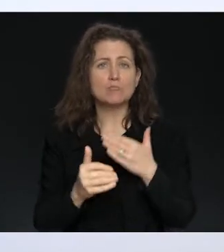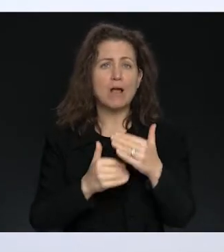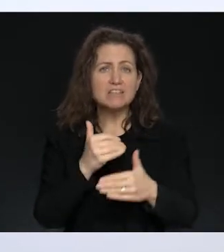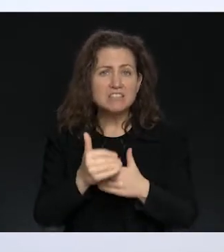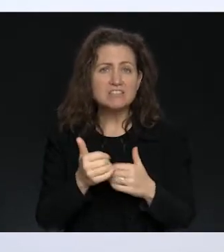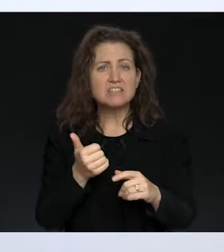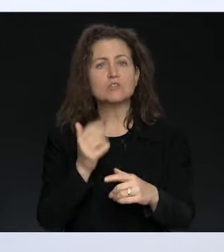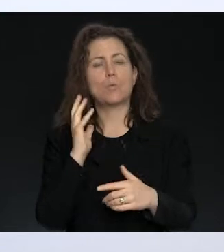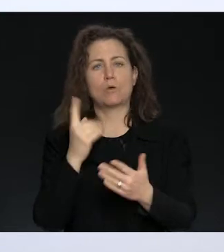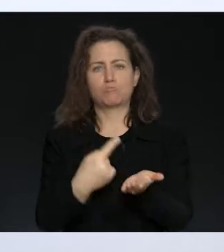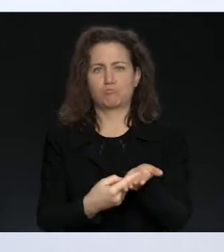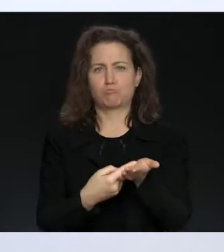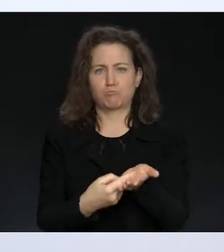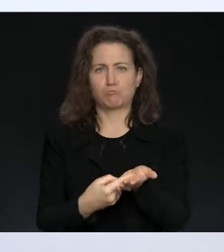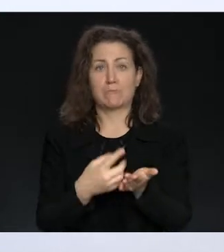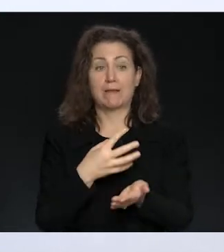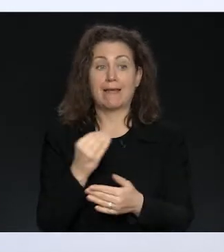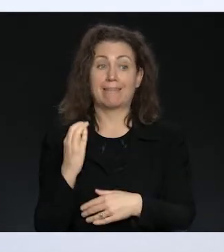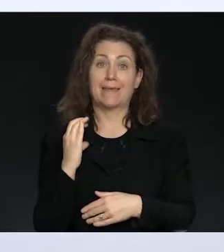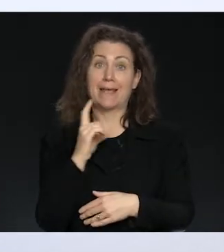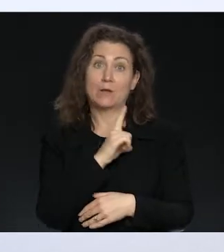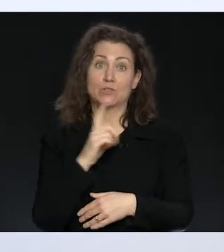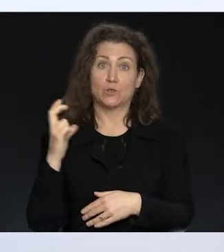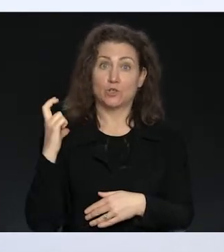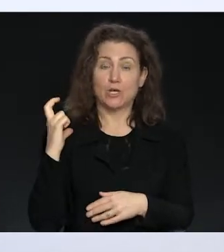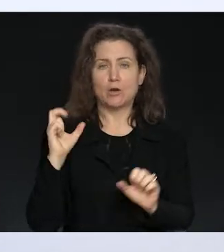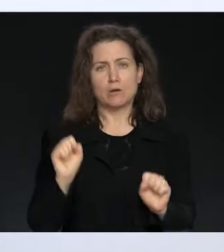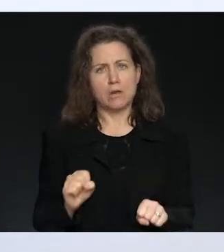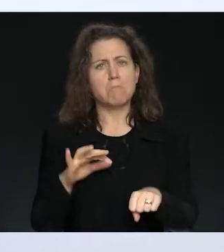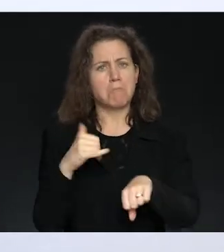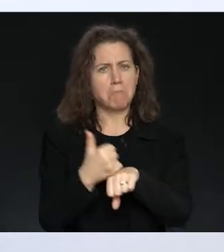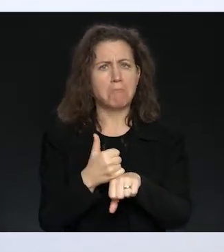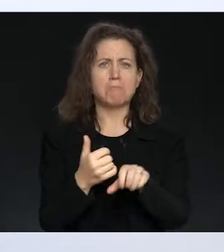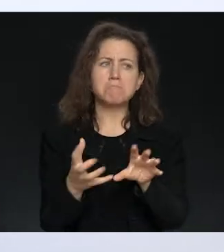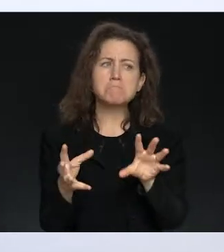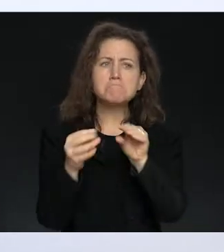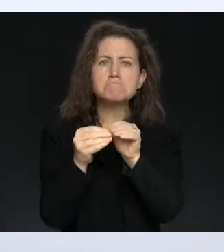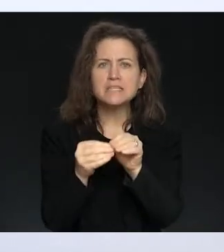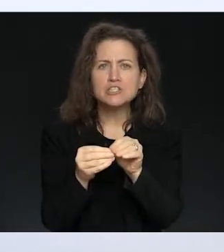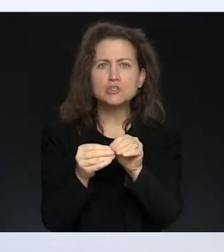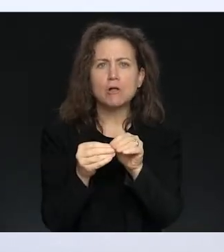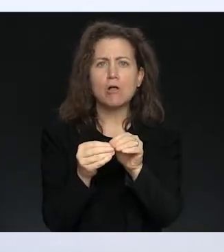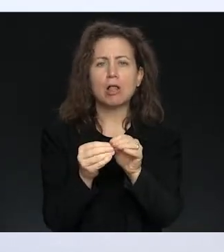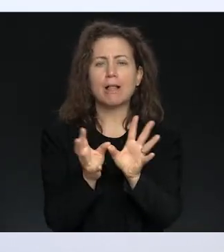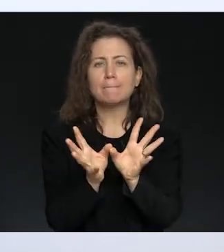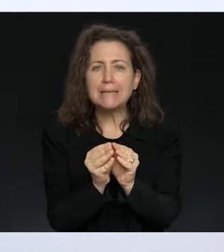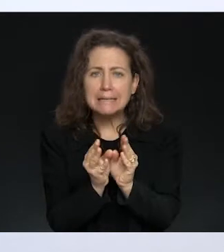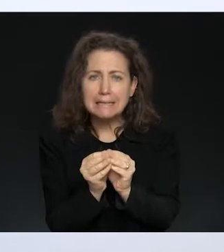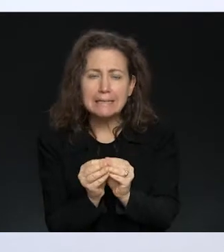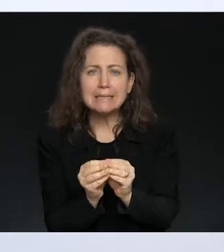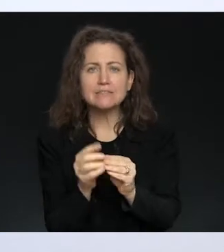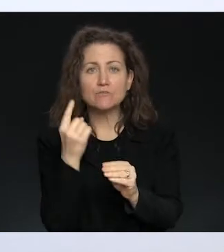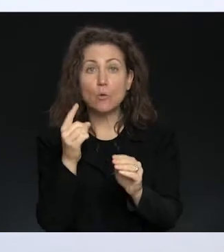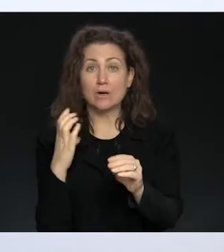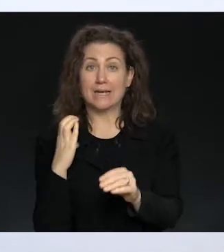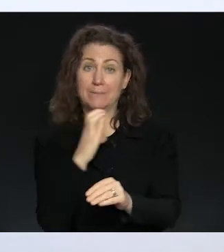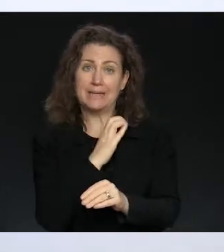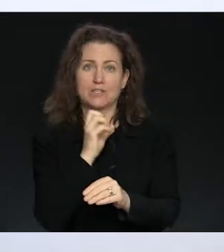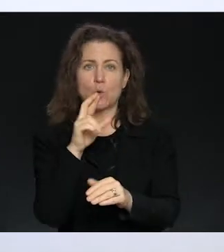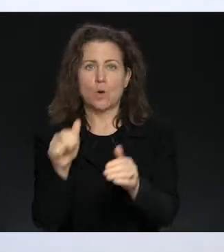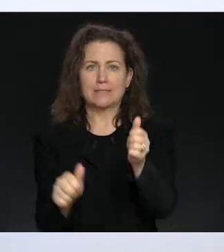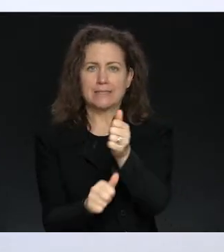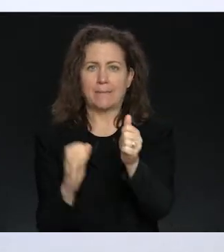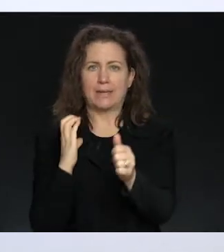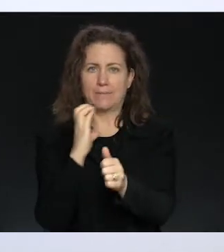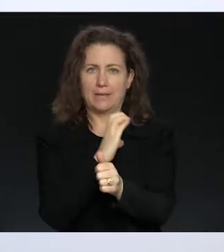the council chair may set up additional council committees or subcommittees during this agenda item. Although this